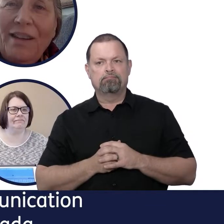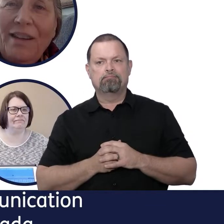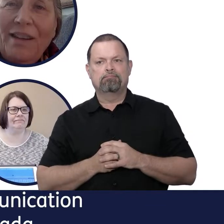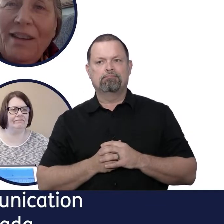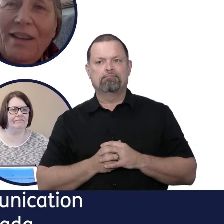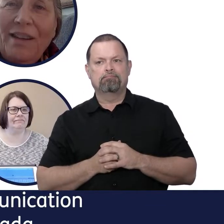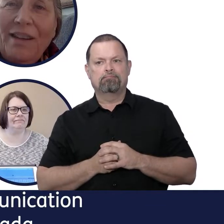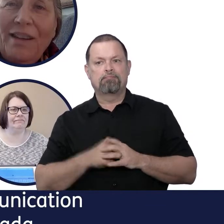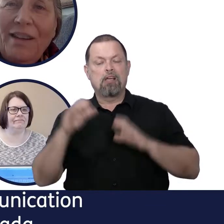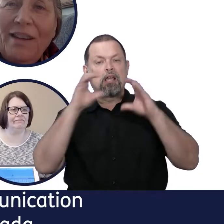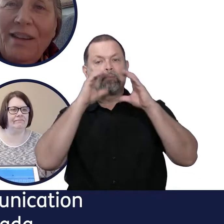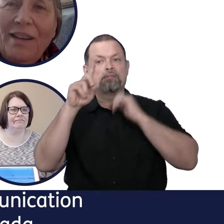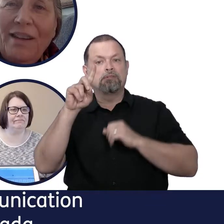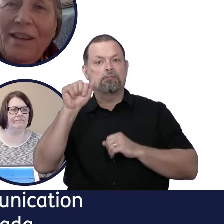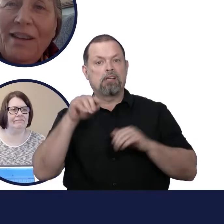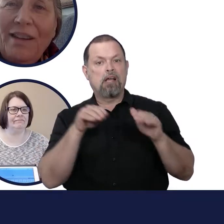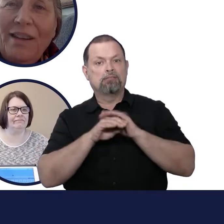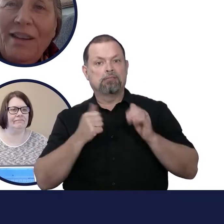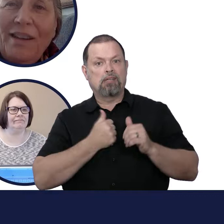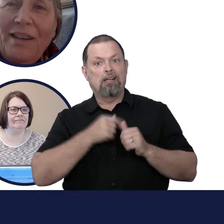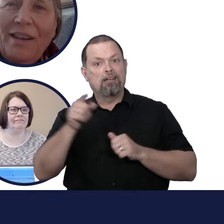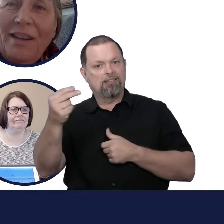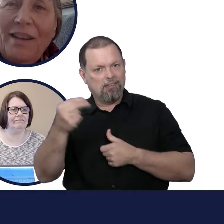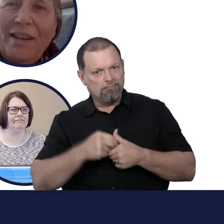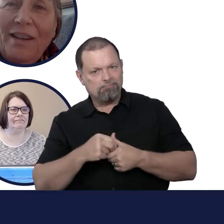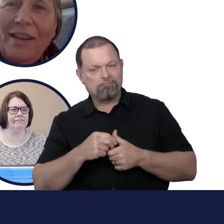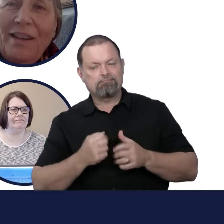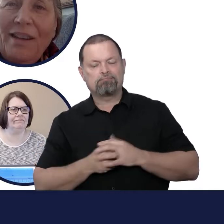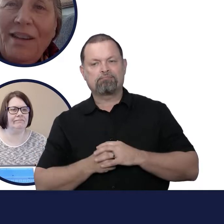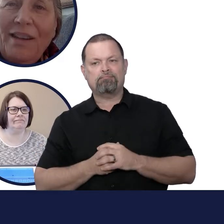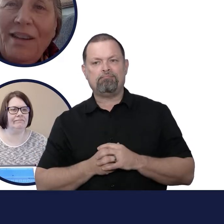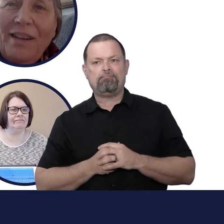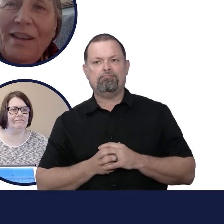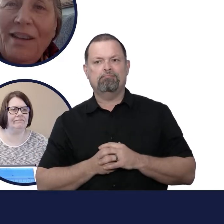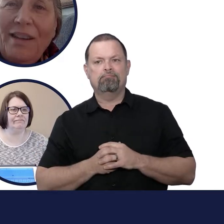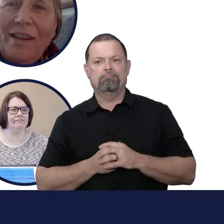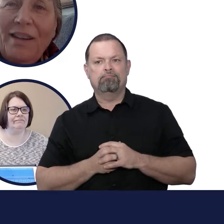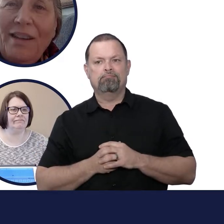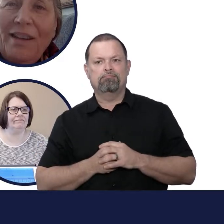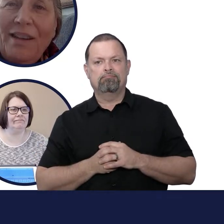from Communication Disabilities Access Canada is also joining us.